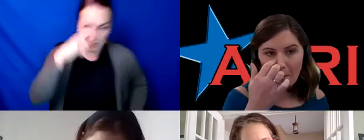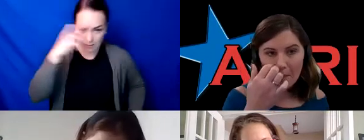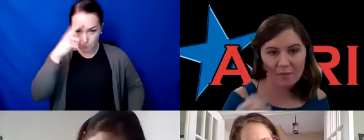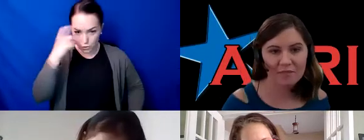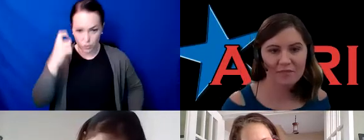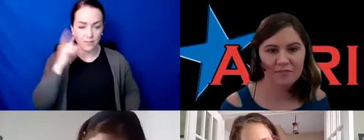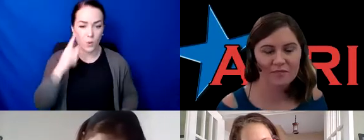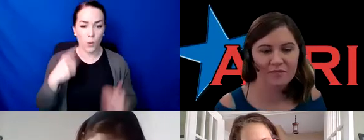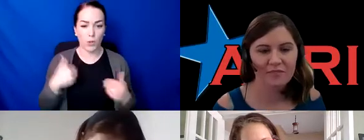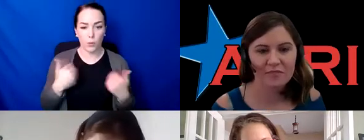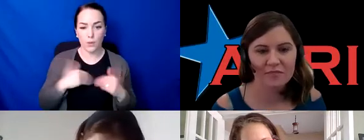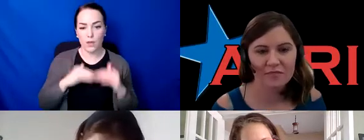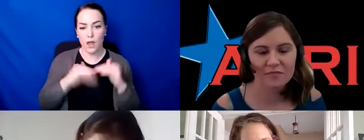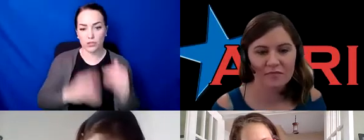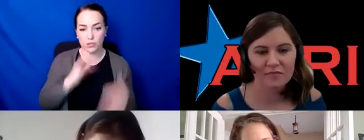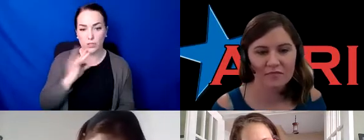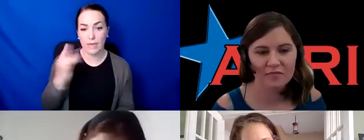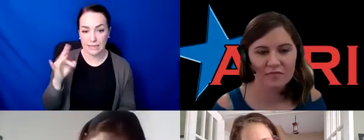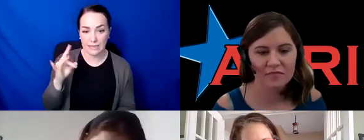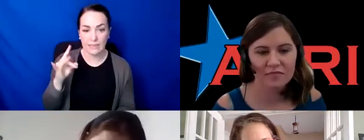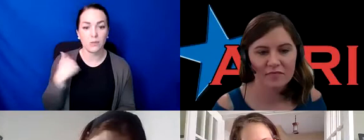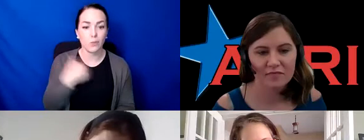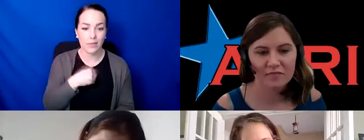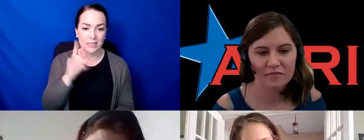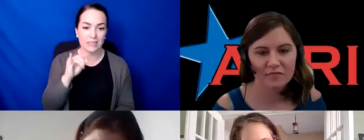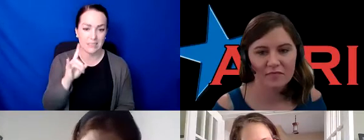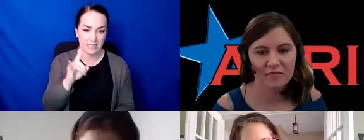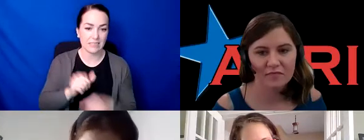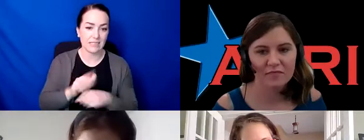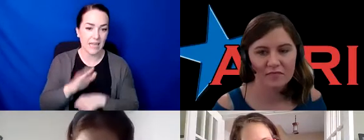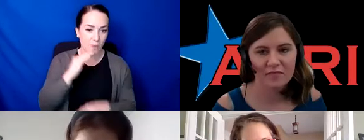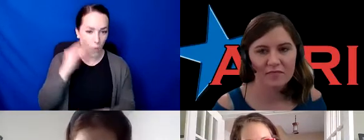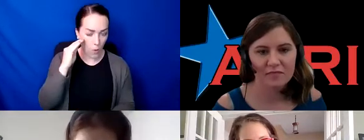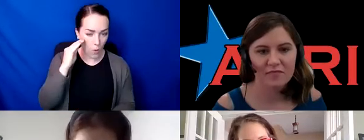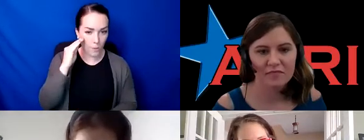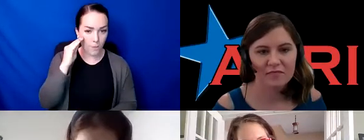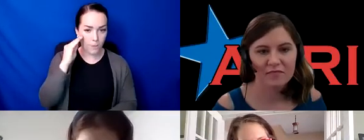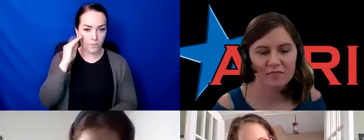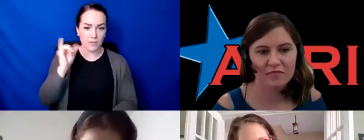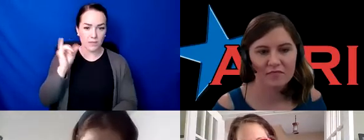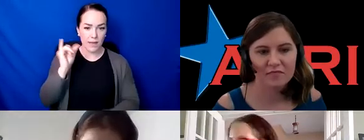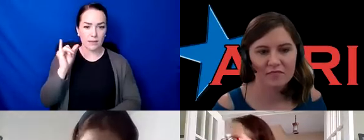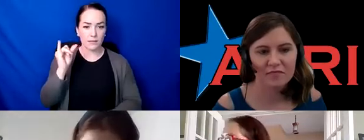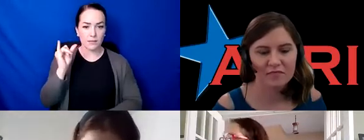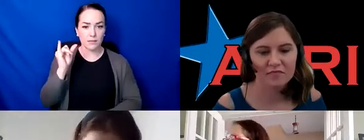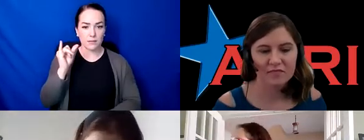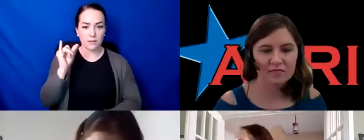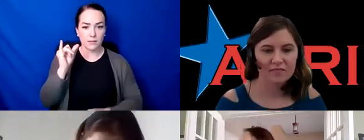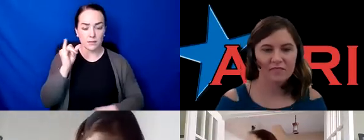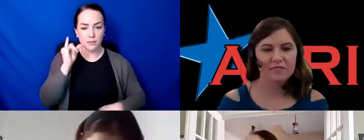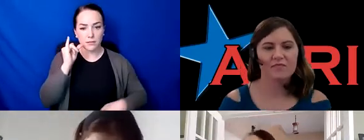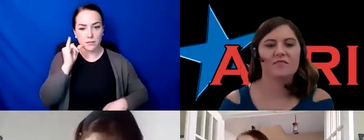that were under 18, we did send it home, like a parental kind of